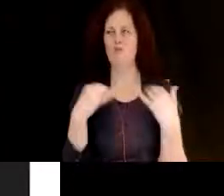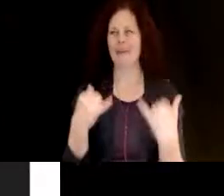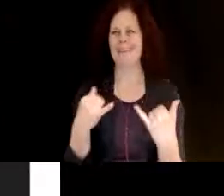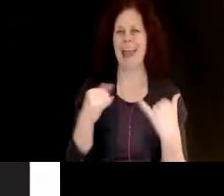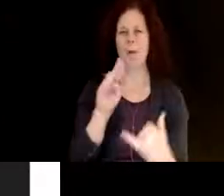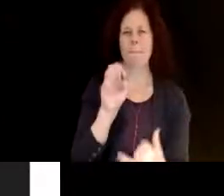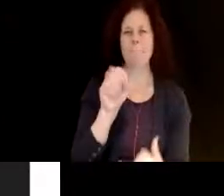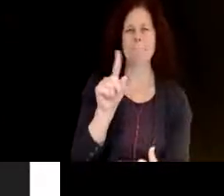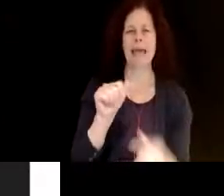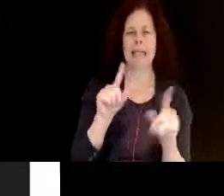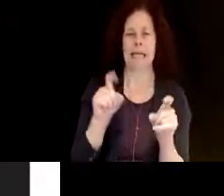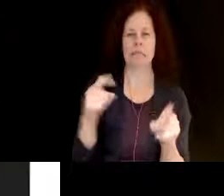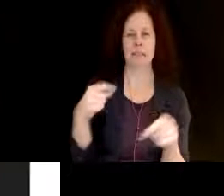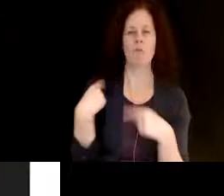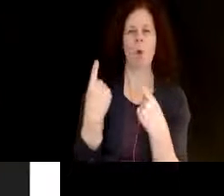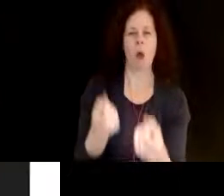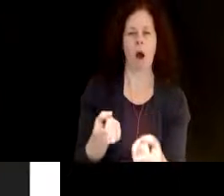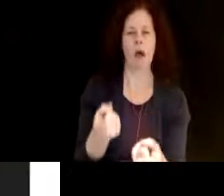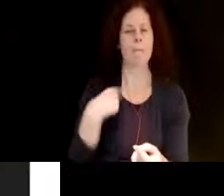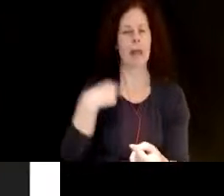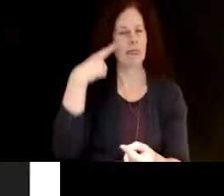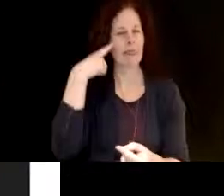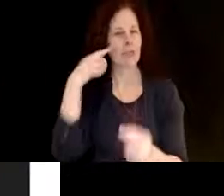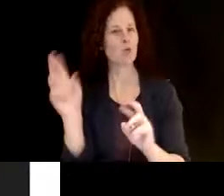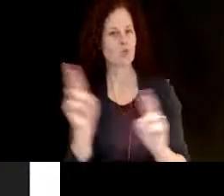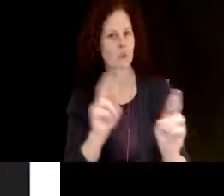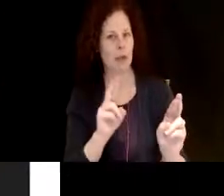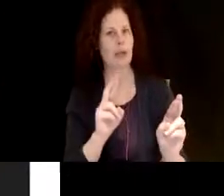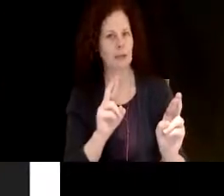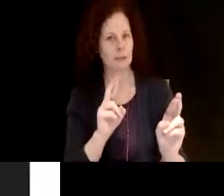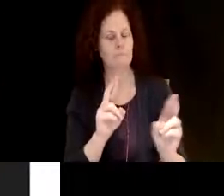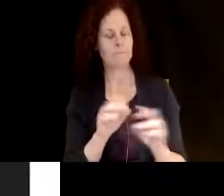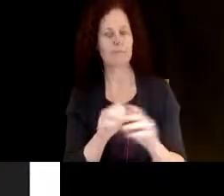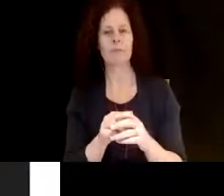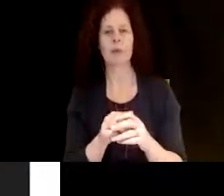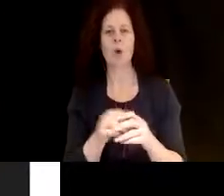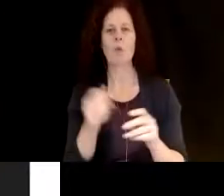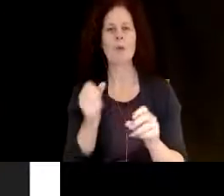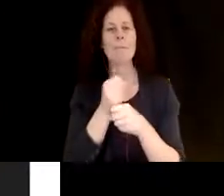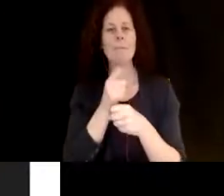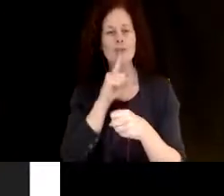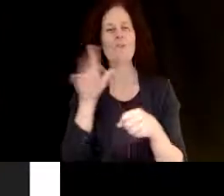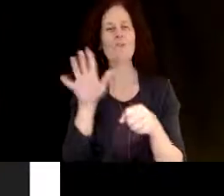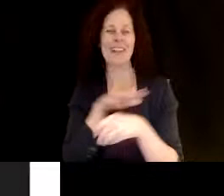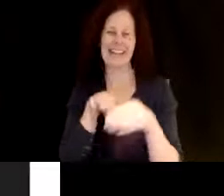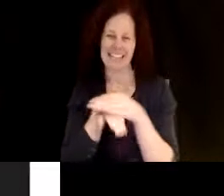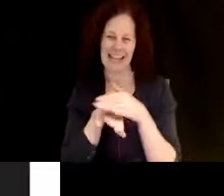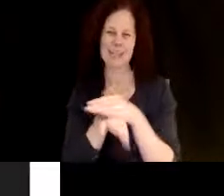for a while, but it's trying to make sure that it is fully accessible.